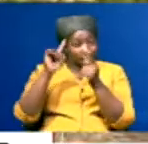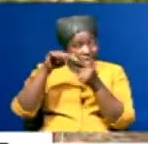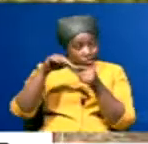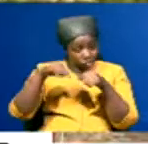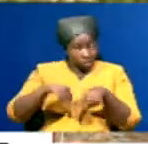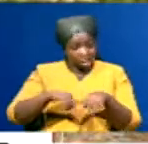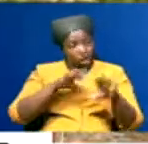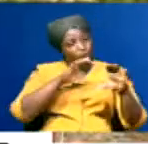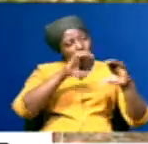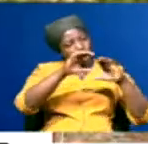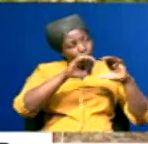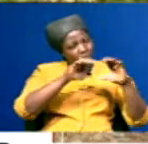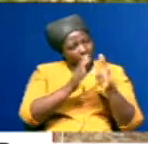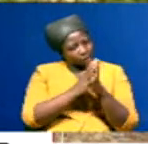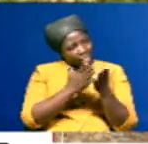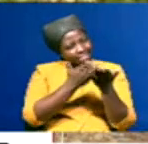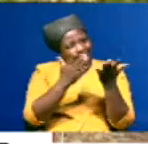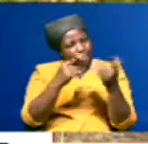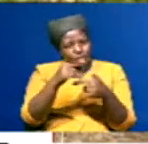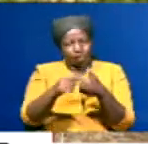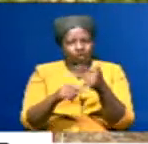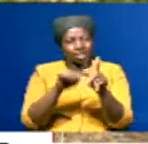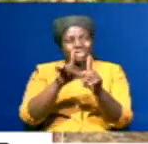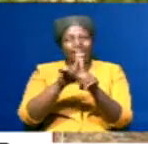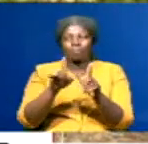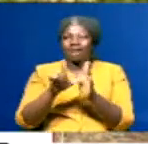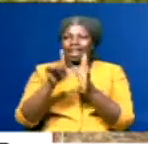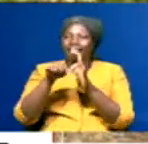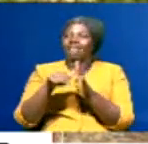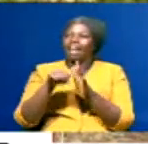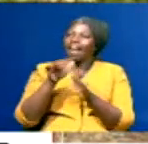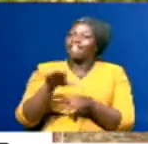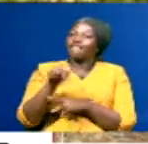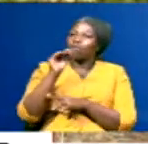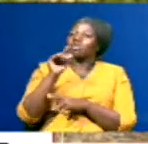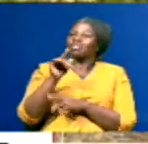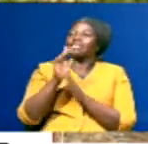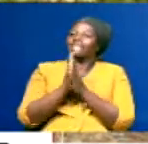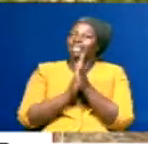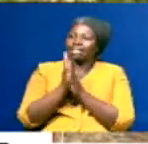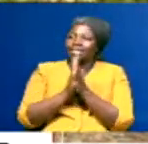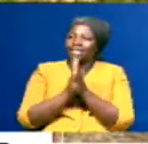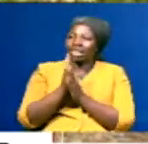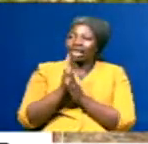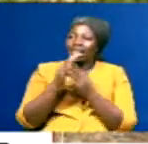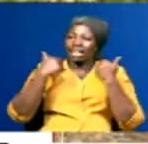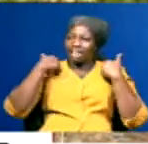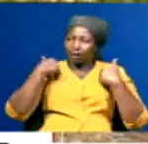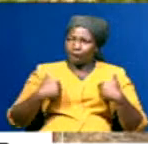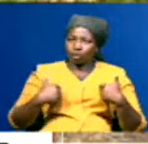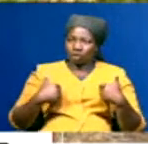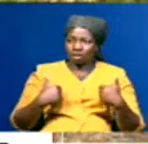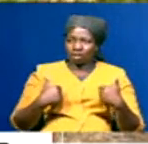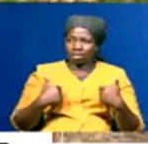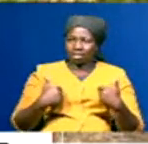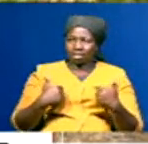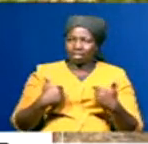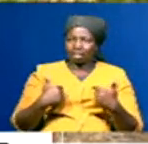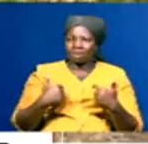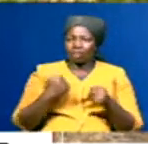them. And then I found it very interesting, and I was a teacher